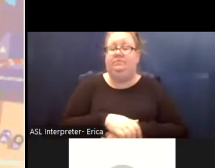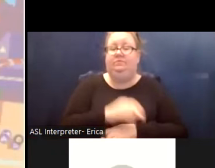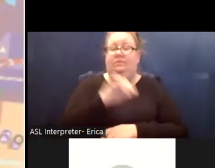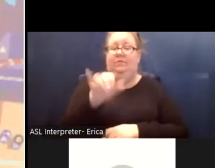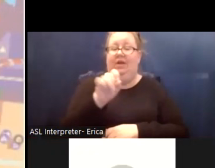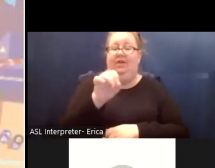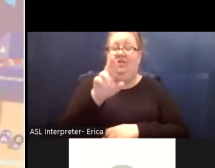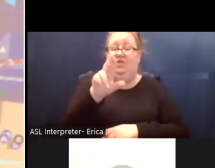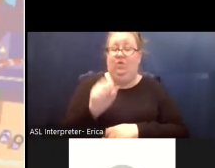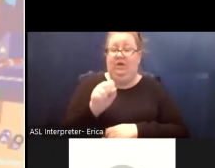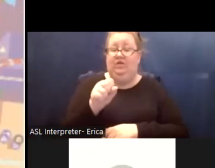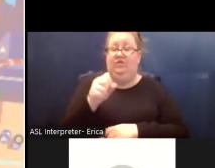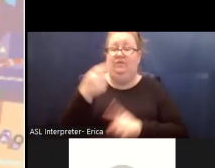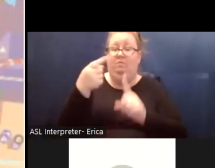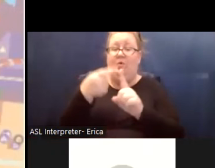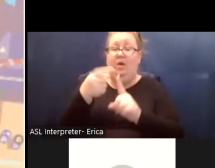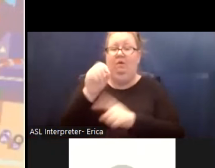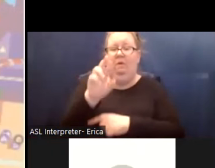Point or